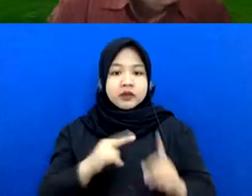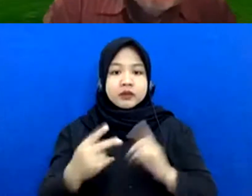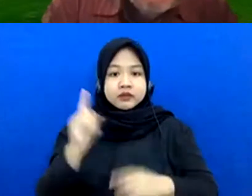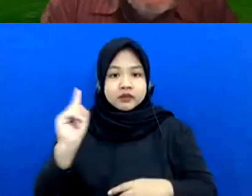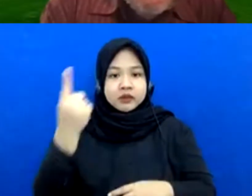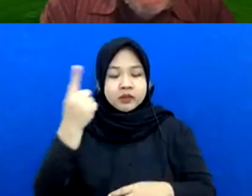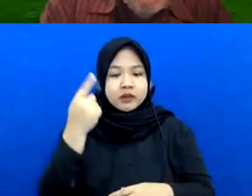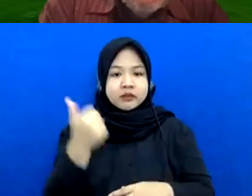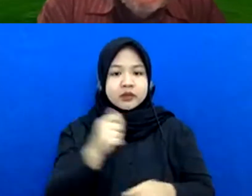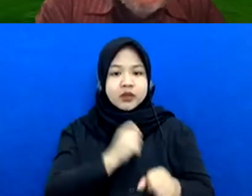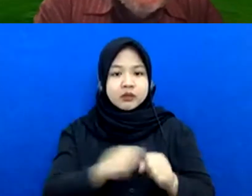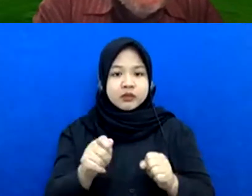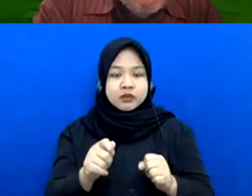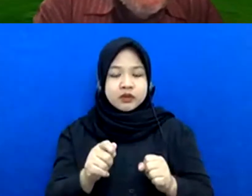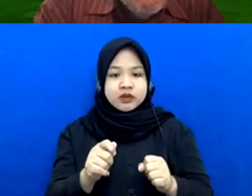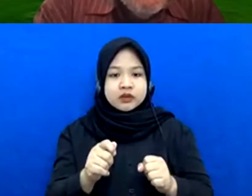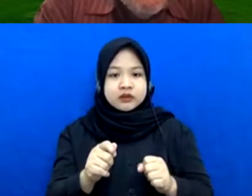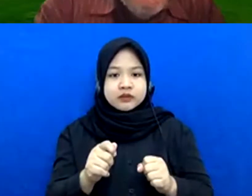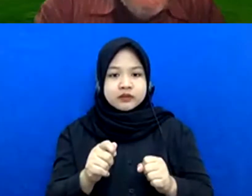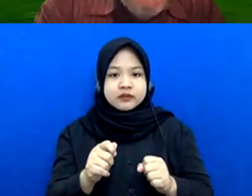can make can